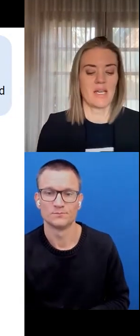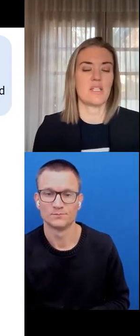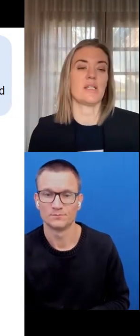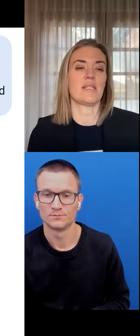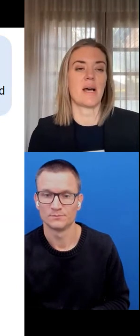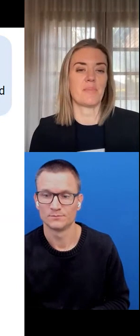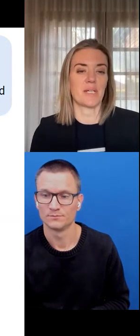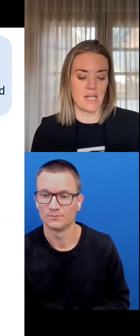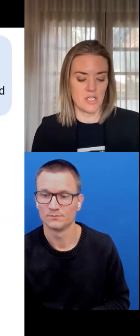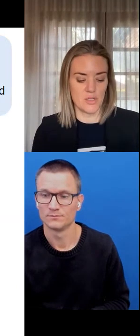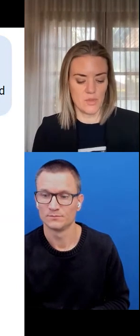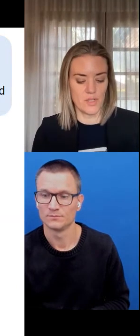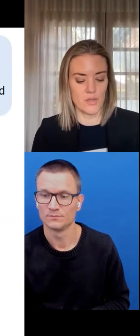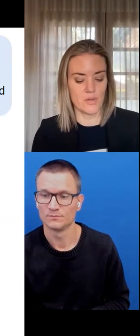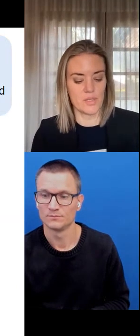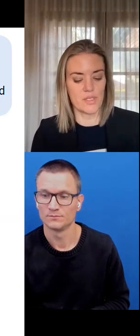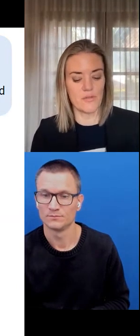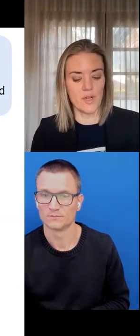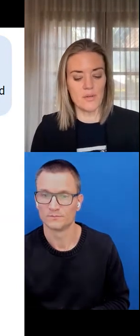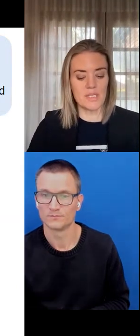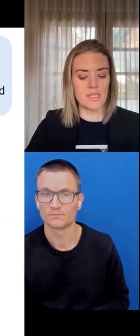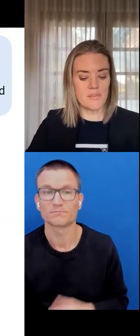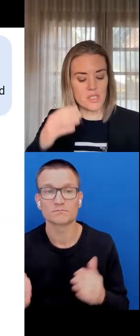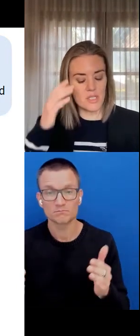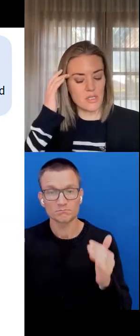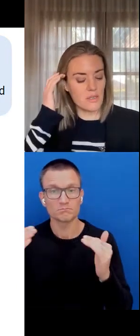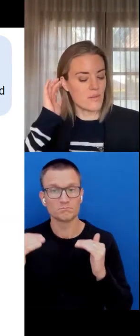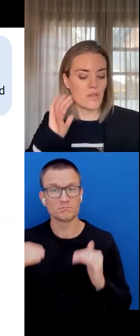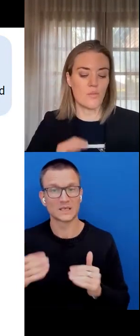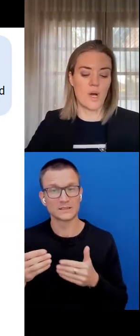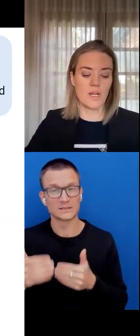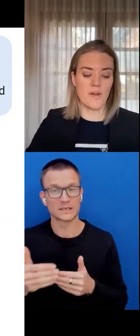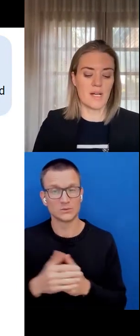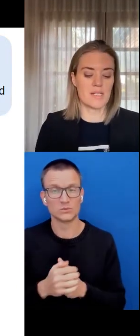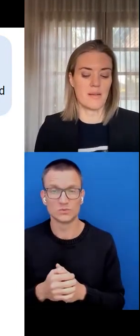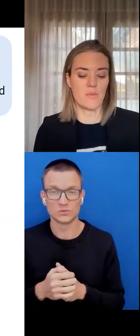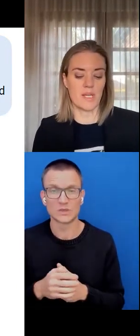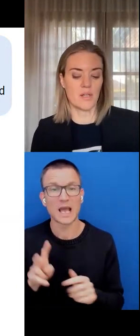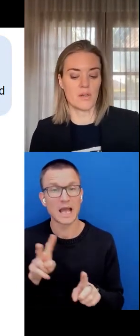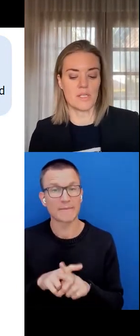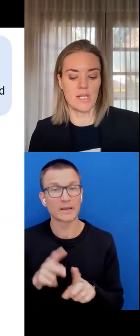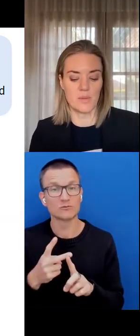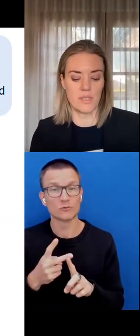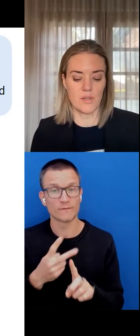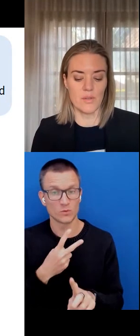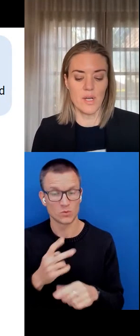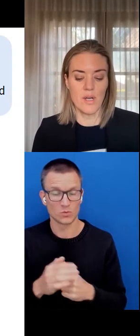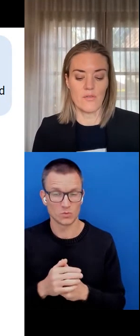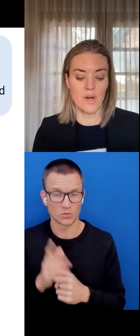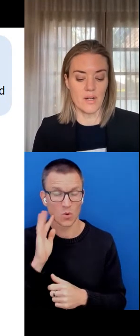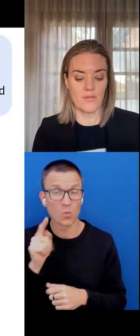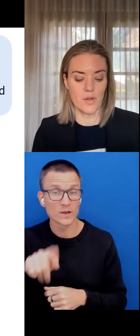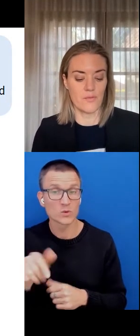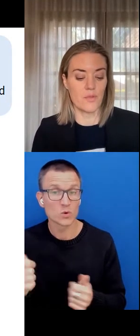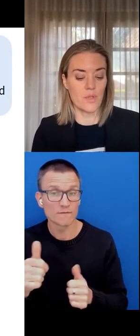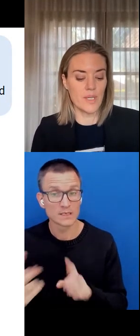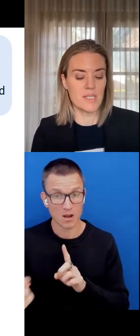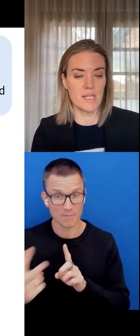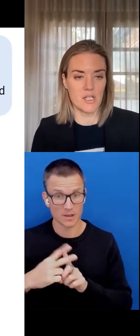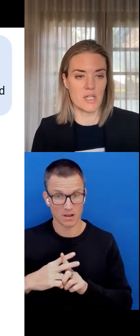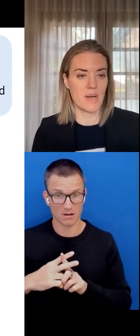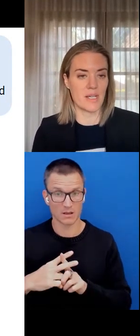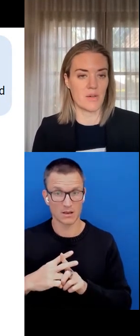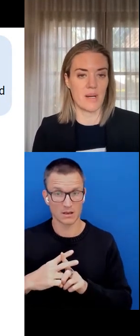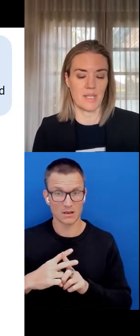The next stage is the application review. So following the submission, one of our team will be in contact with you via phone for a